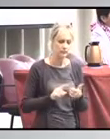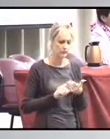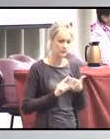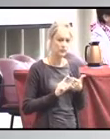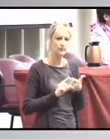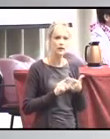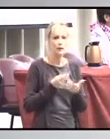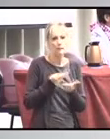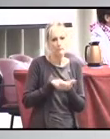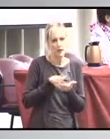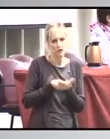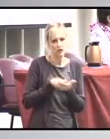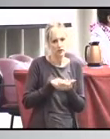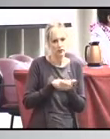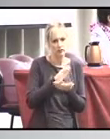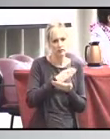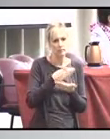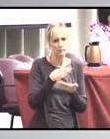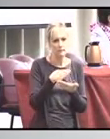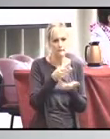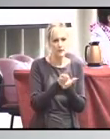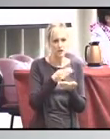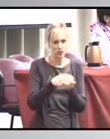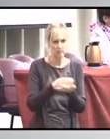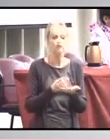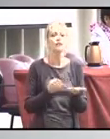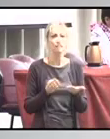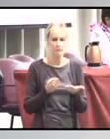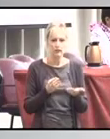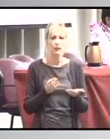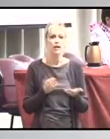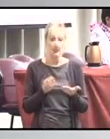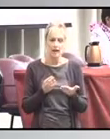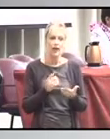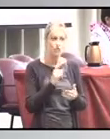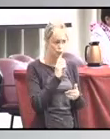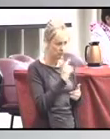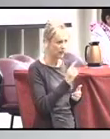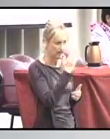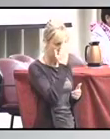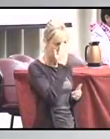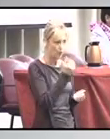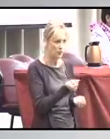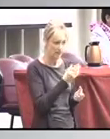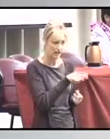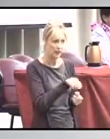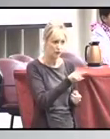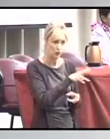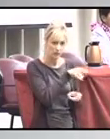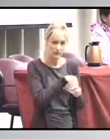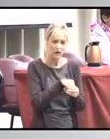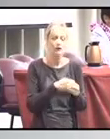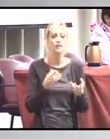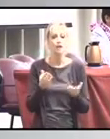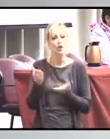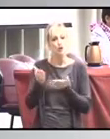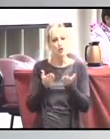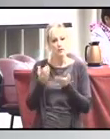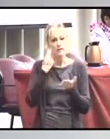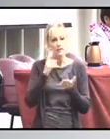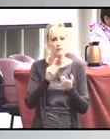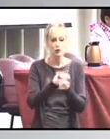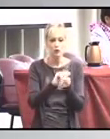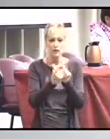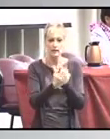is budget, and this may be close to the hearts of many of you, for services for translation and